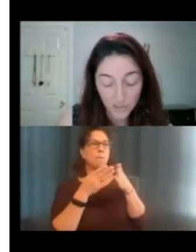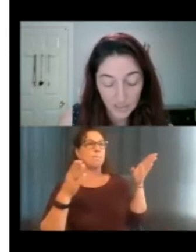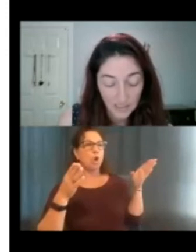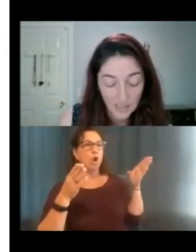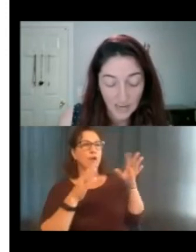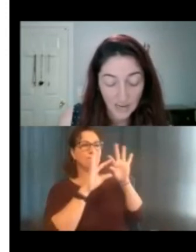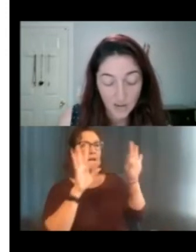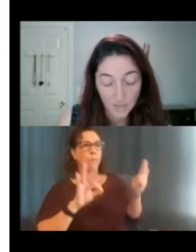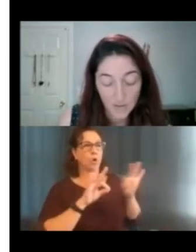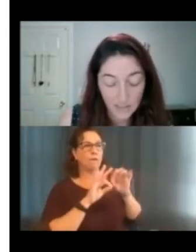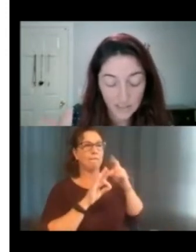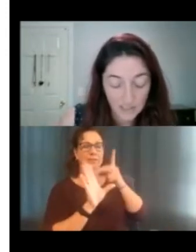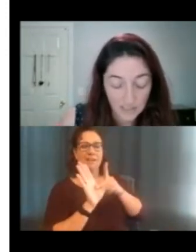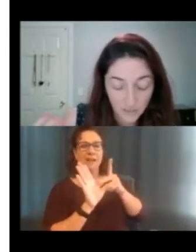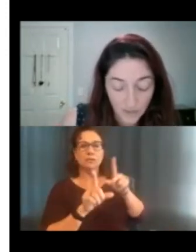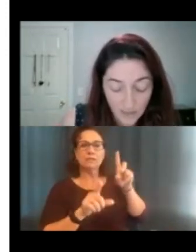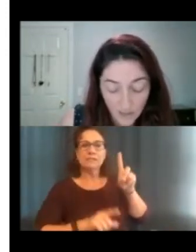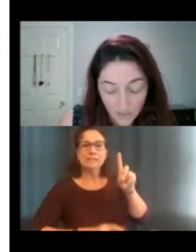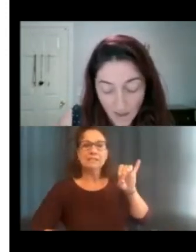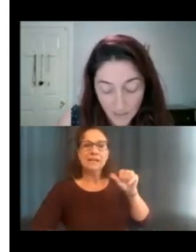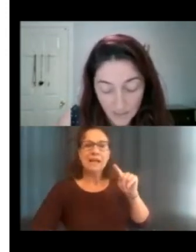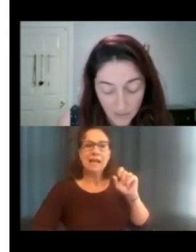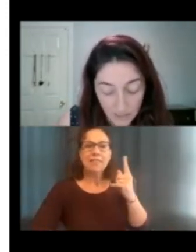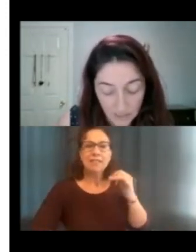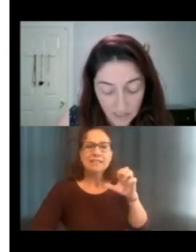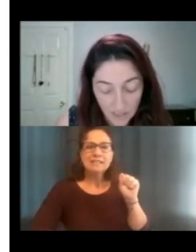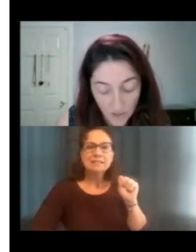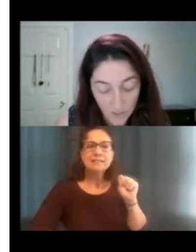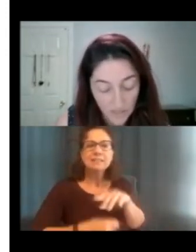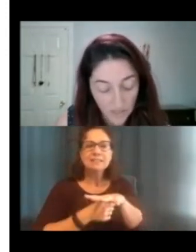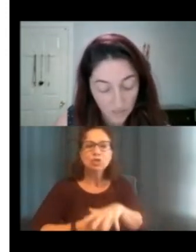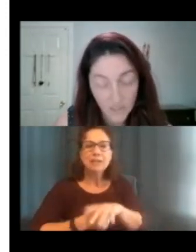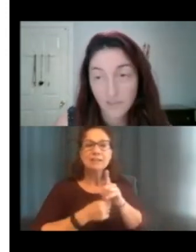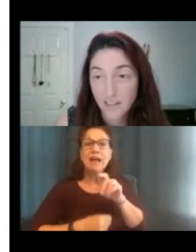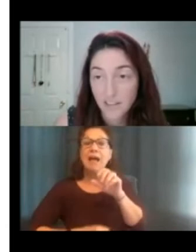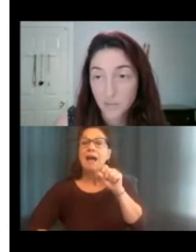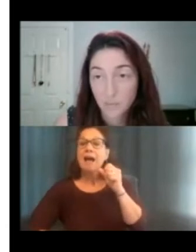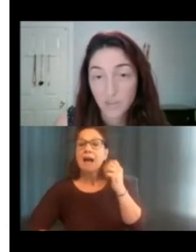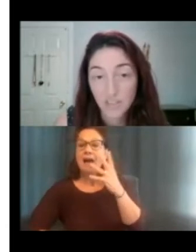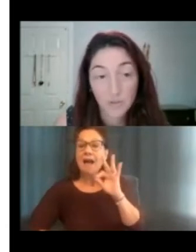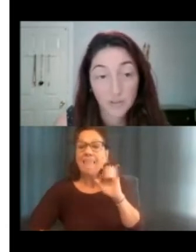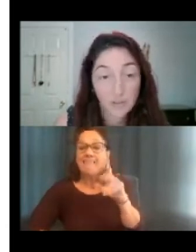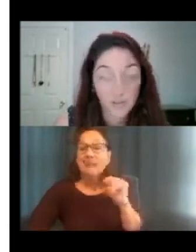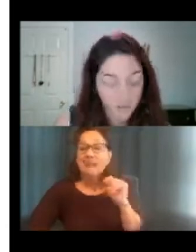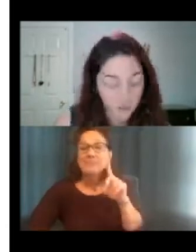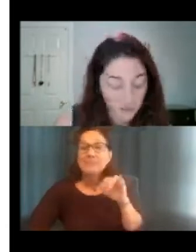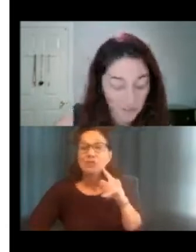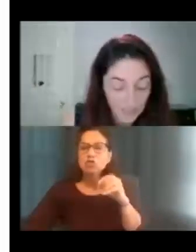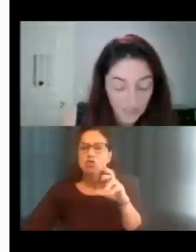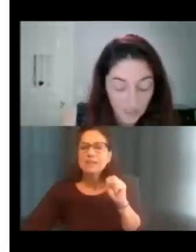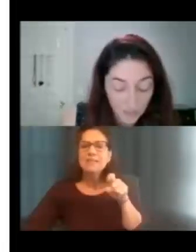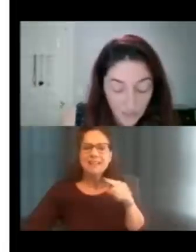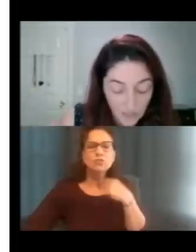stress models. And in this case, the trait of affect distress is thought to be a risk factor, which predisposes